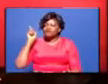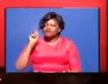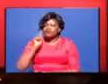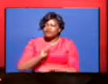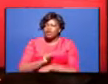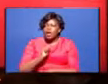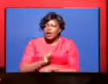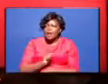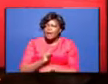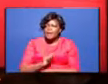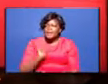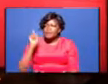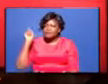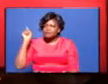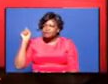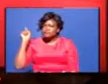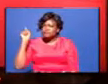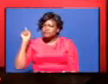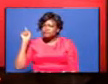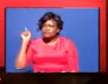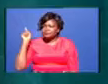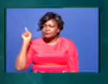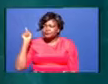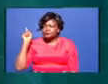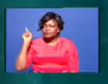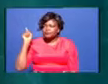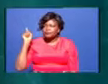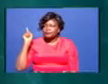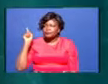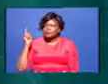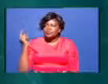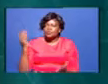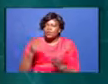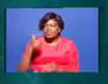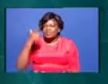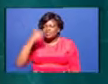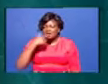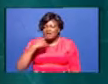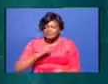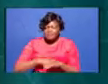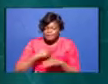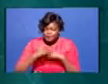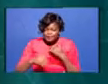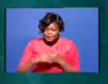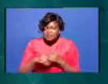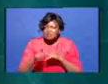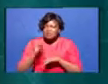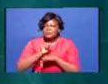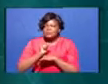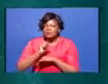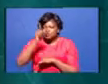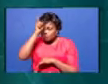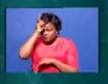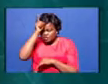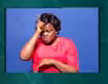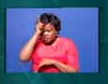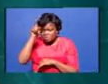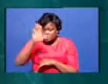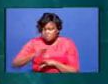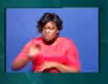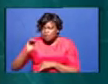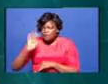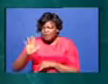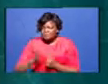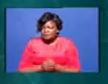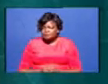Shri Swaminarayan Mandir at Mugumoini. When you build a temple in your local village, in your local town,